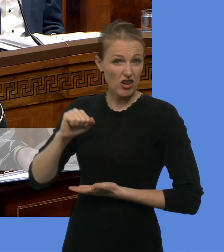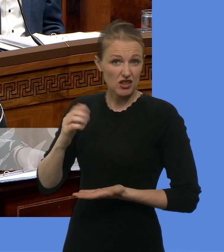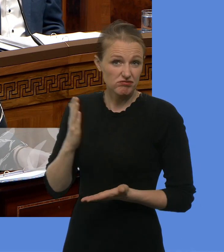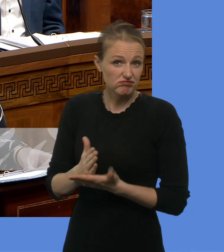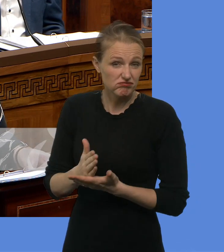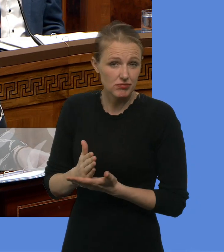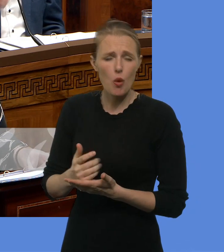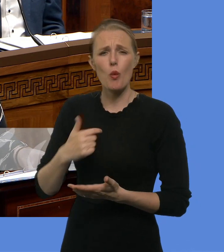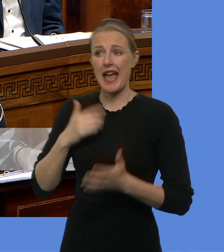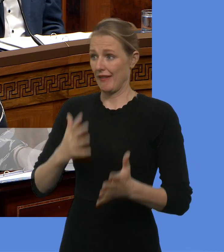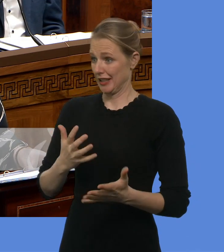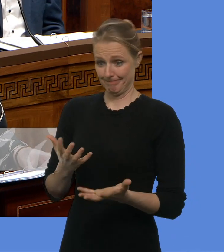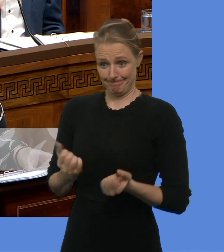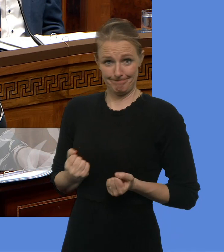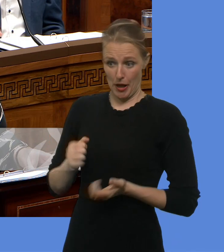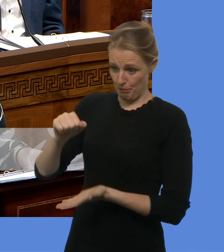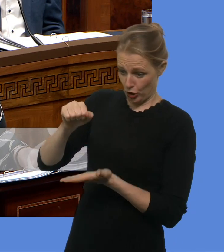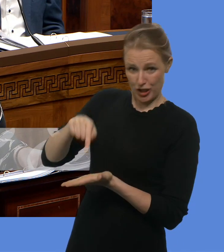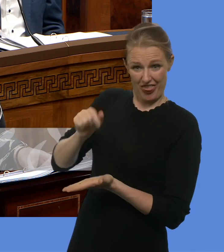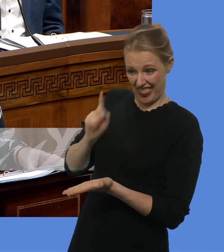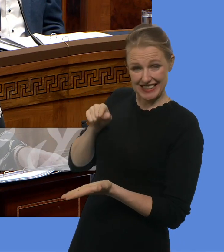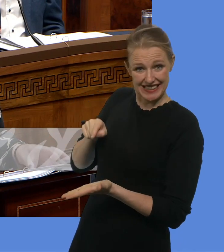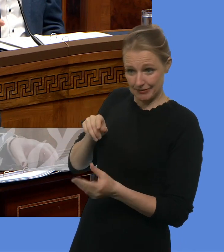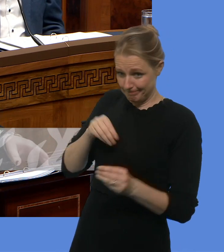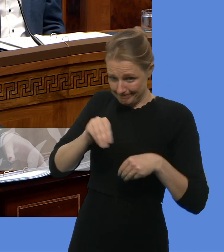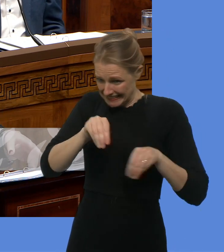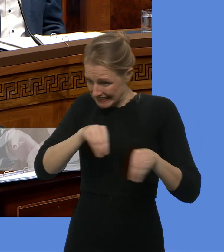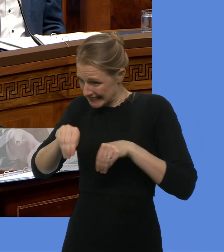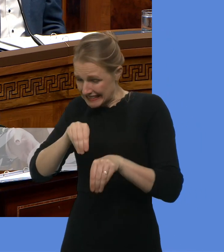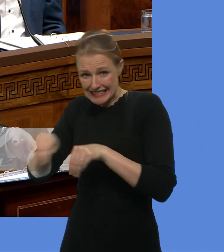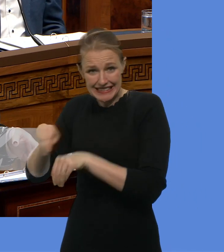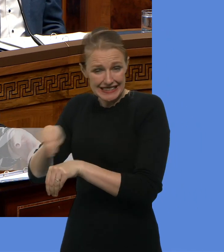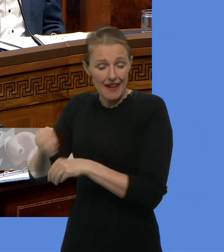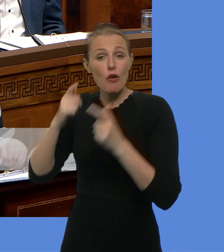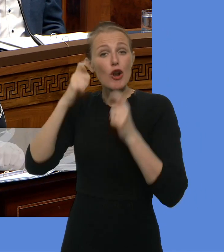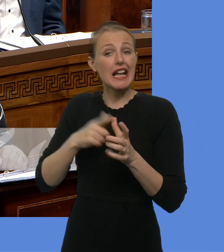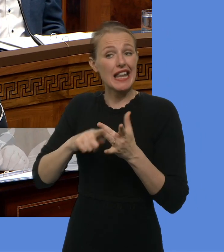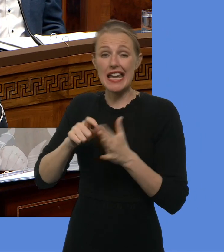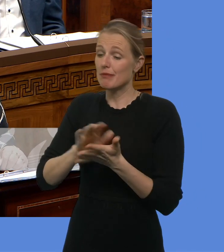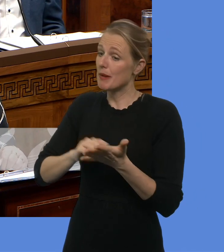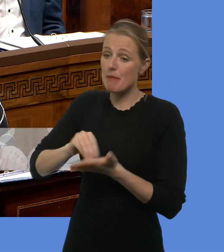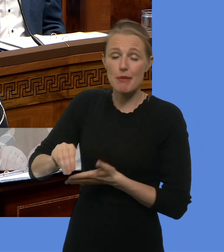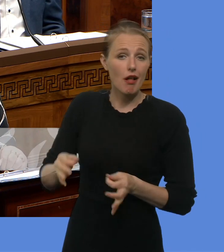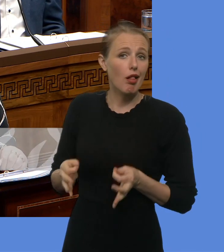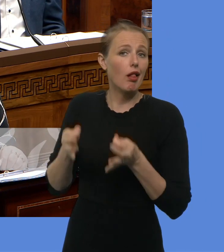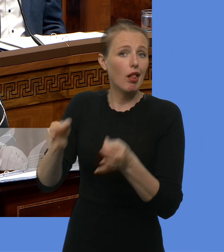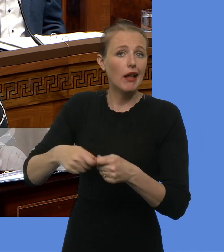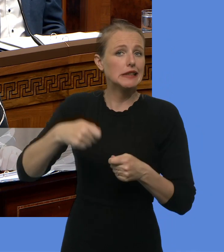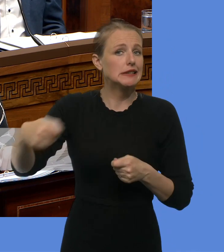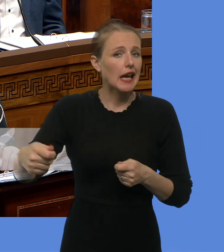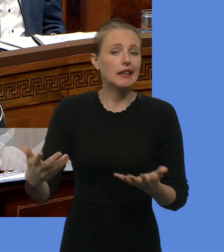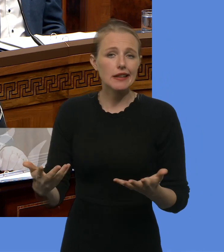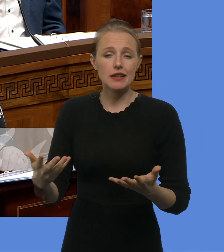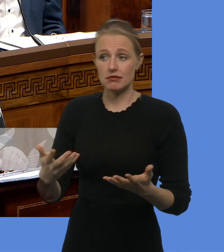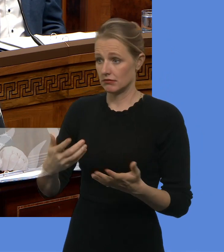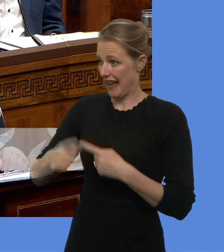ensure there is financial discipline. And for legal aid, this means that payment timelines become extended. In previous years, my department and I have consistently pushed